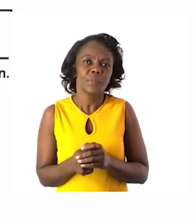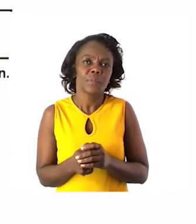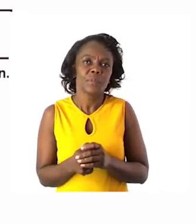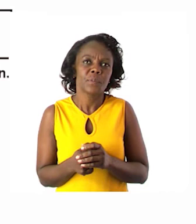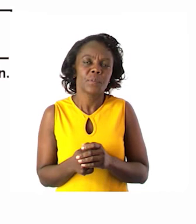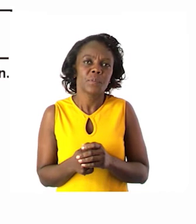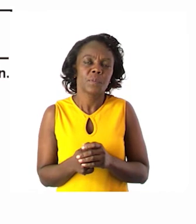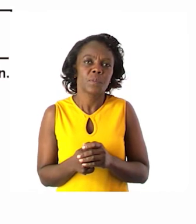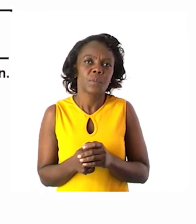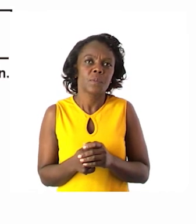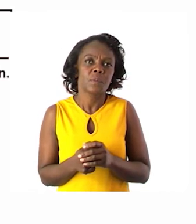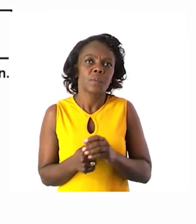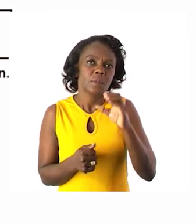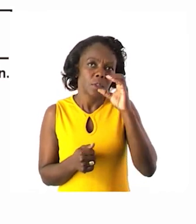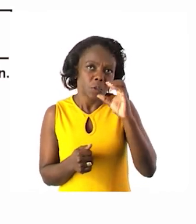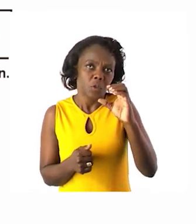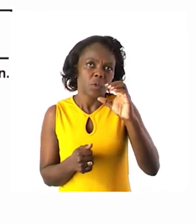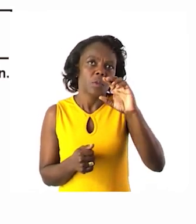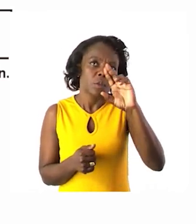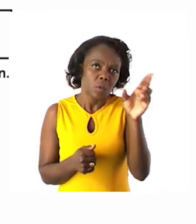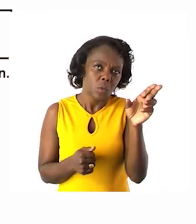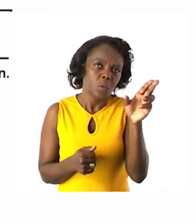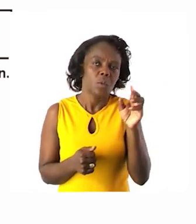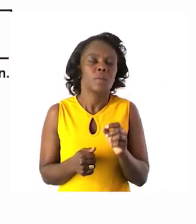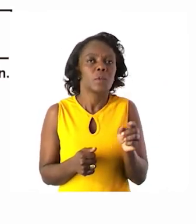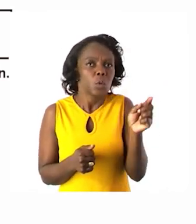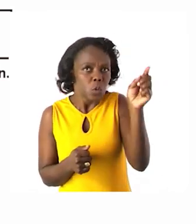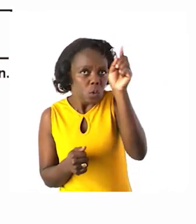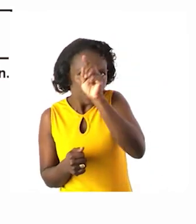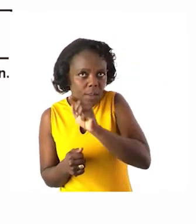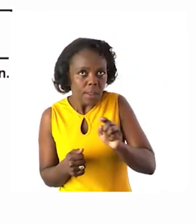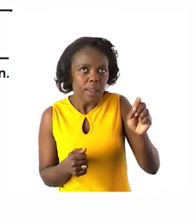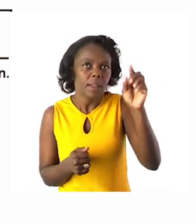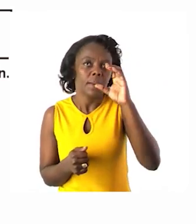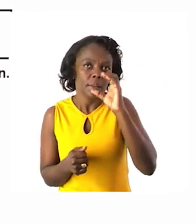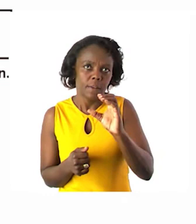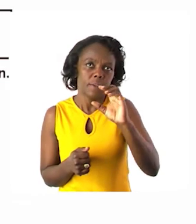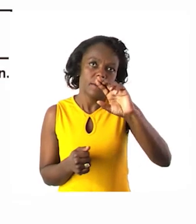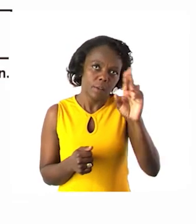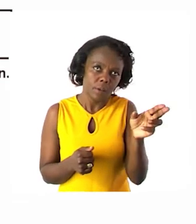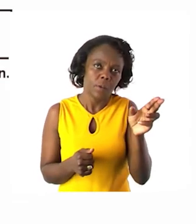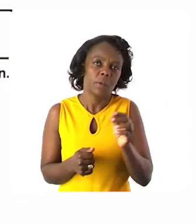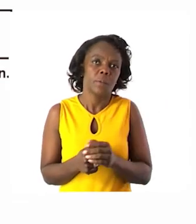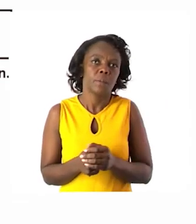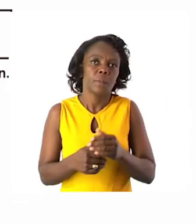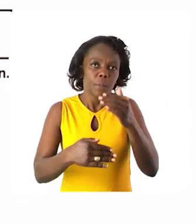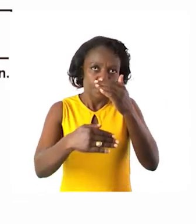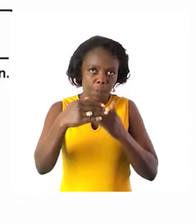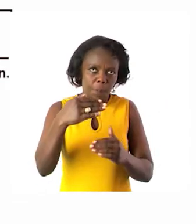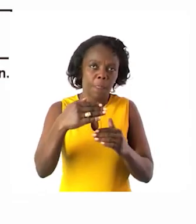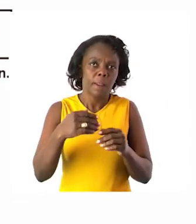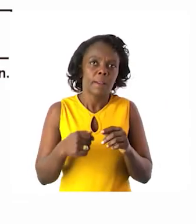sound? So it's a ch sound. So we circle the ch. And you go to the next one.